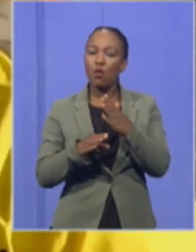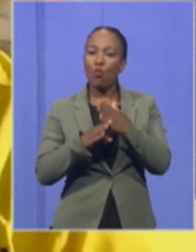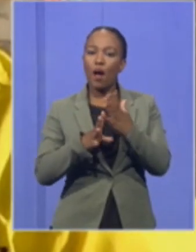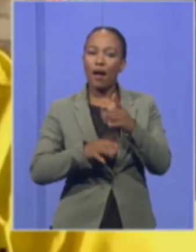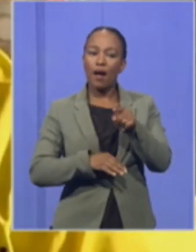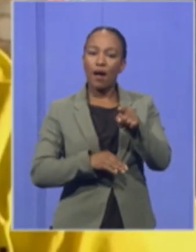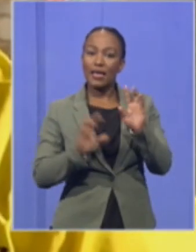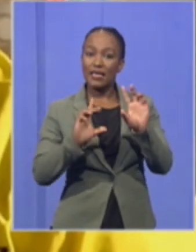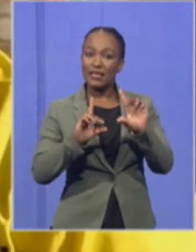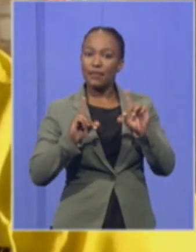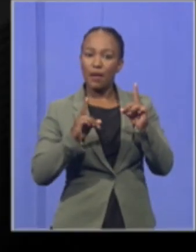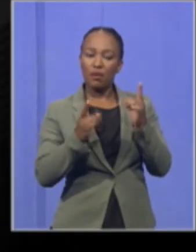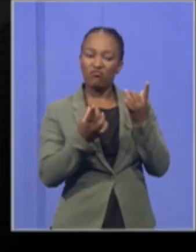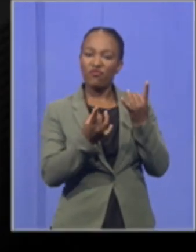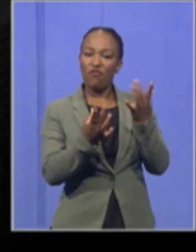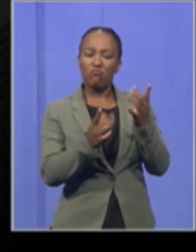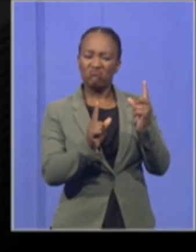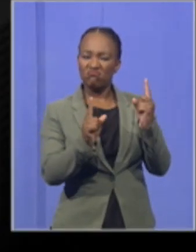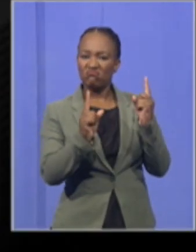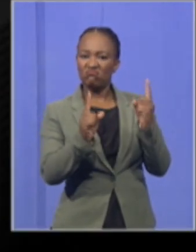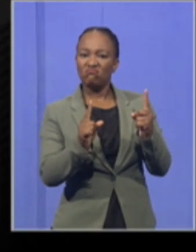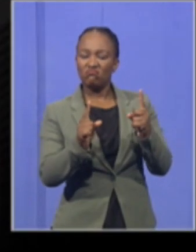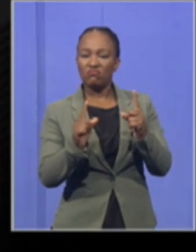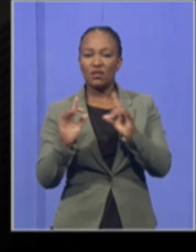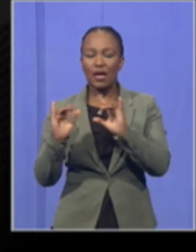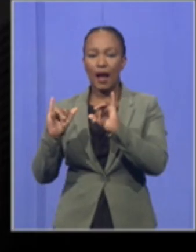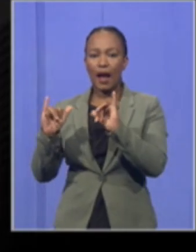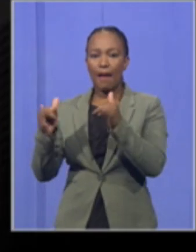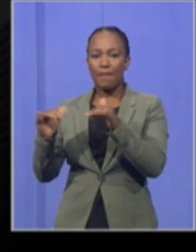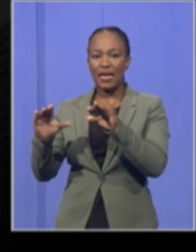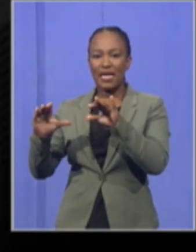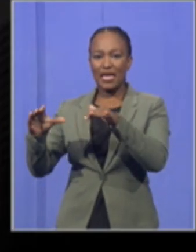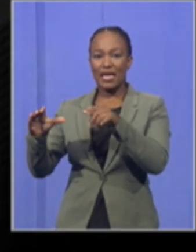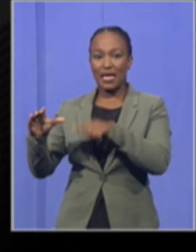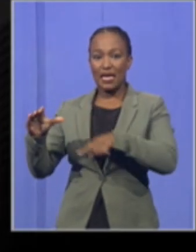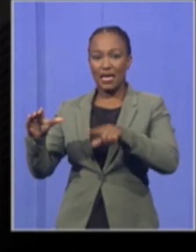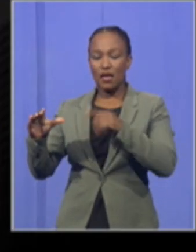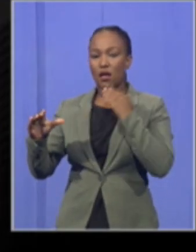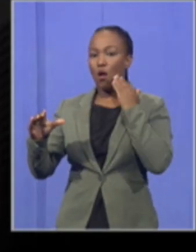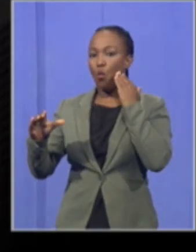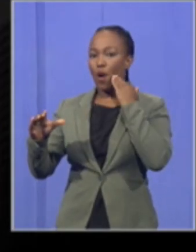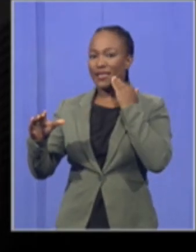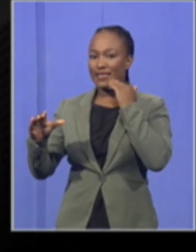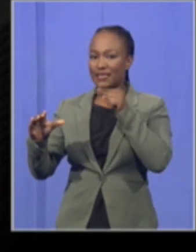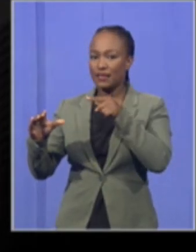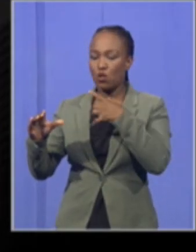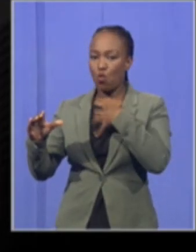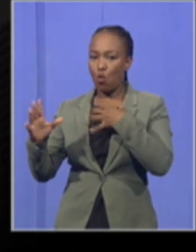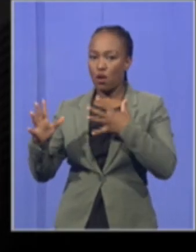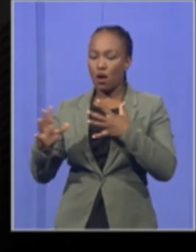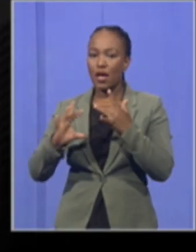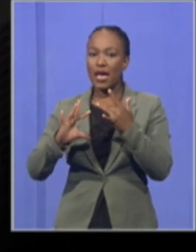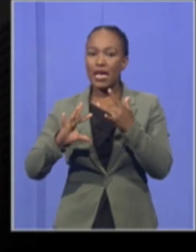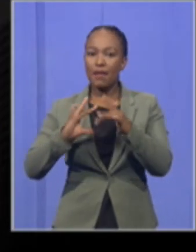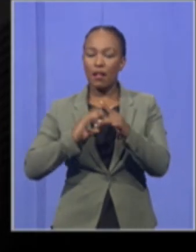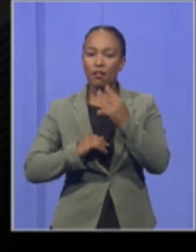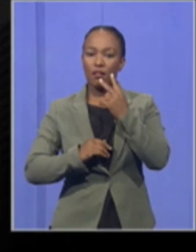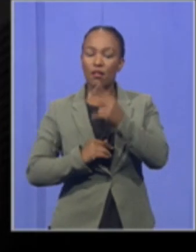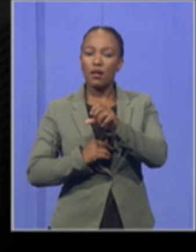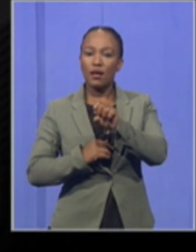lefapheng la gagwe go duela setlamo sengwe se beng ba sone e leng basweu. Email eo e bonweng ke SABC e dirisiwang